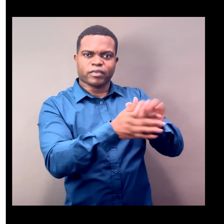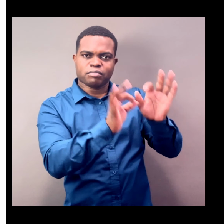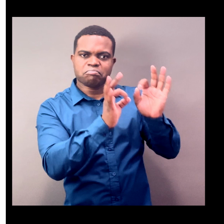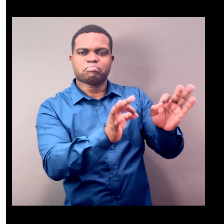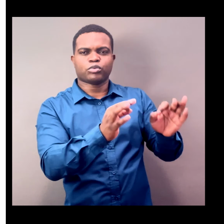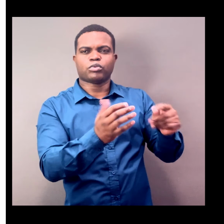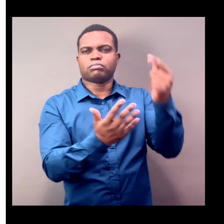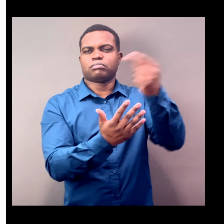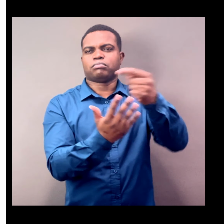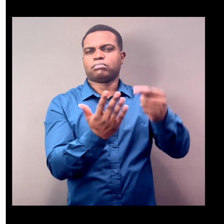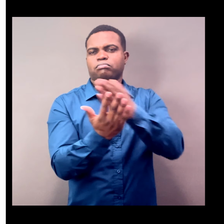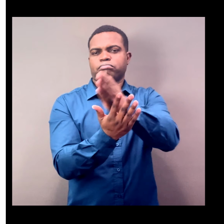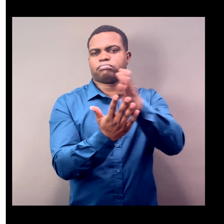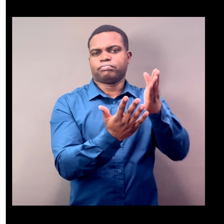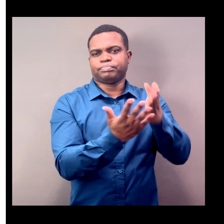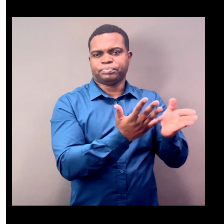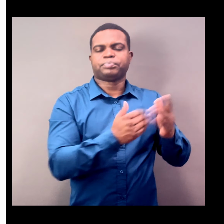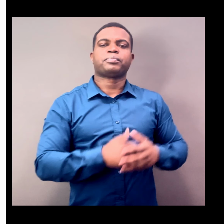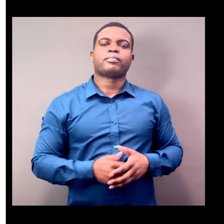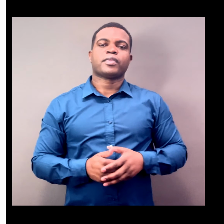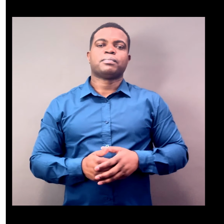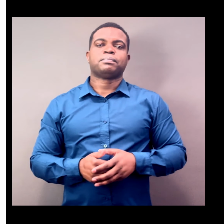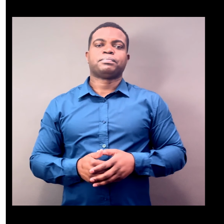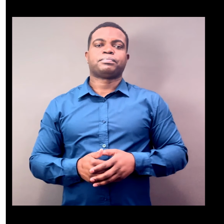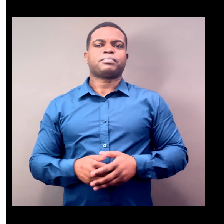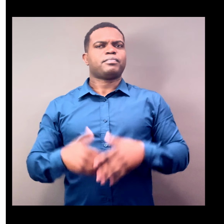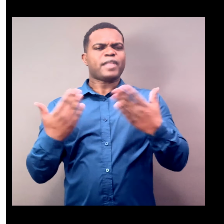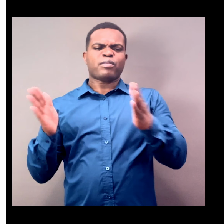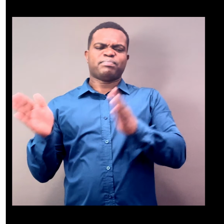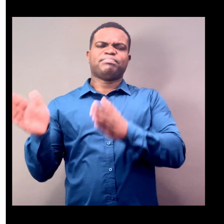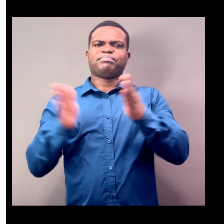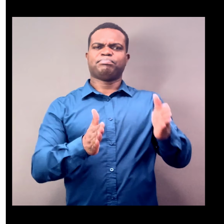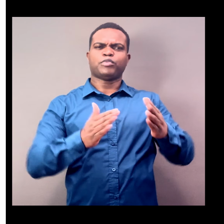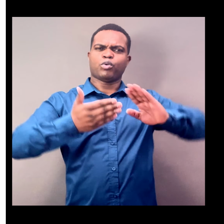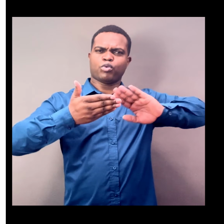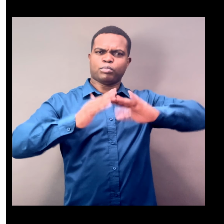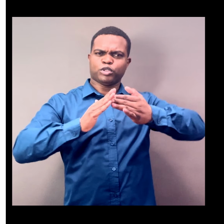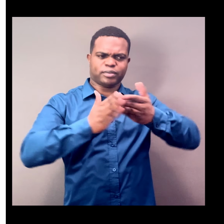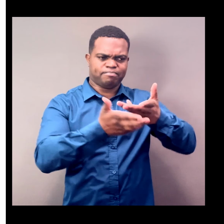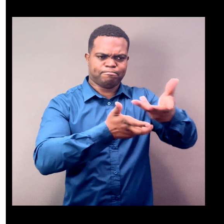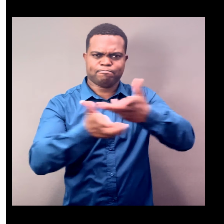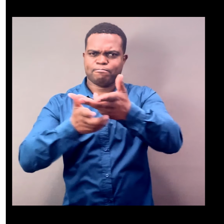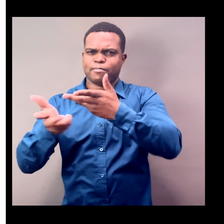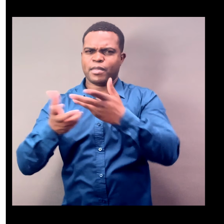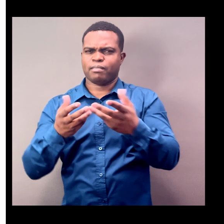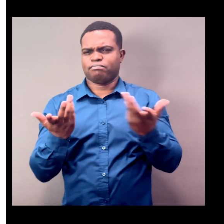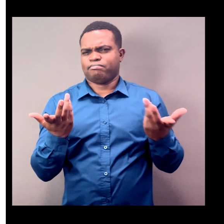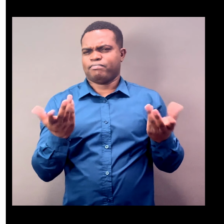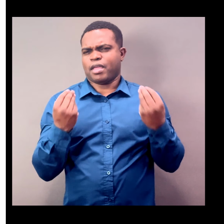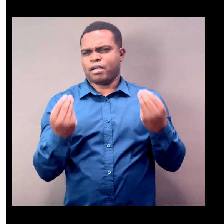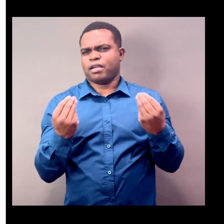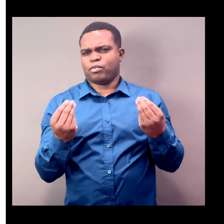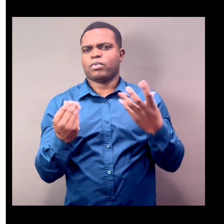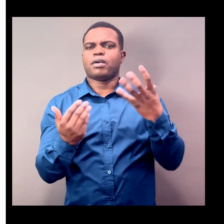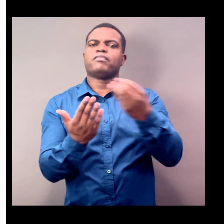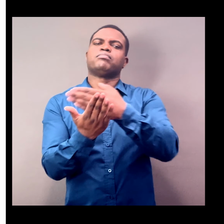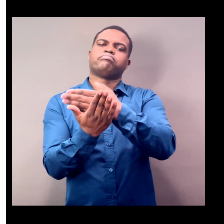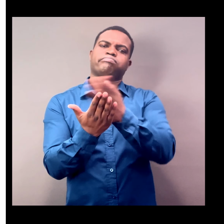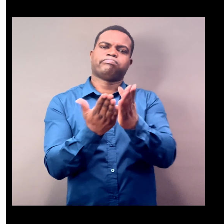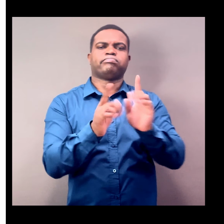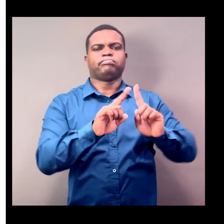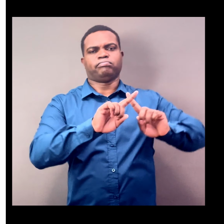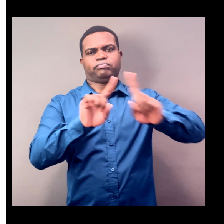that, we need to also look at the forms of community engagement. Now, let's look at the multidimensional nature,